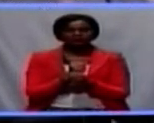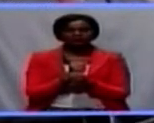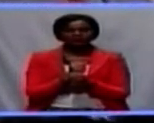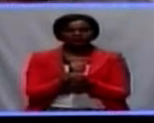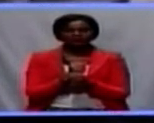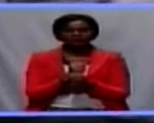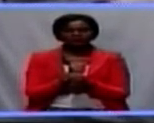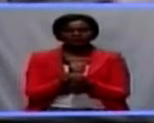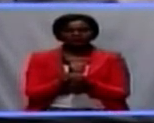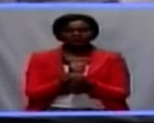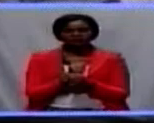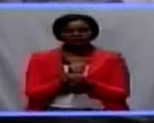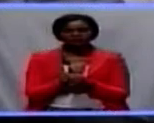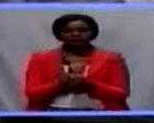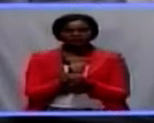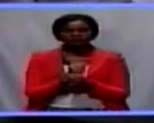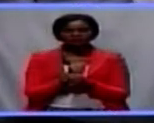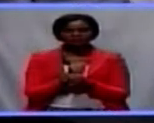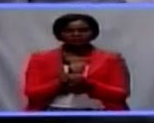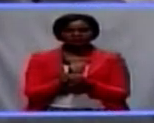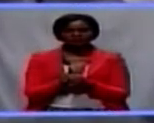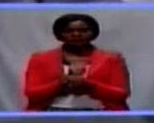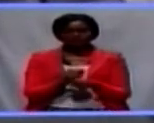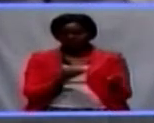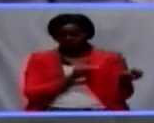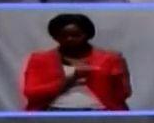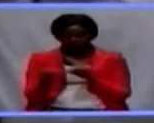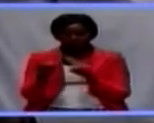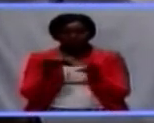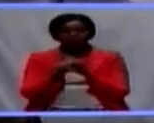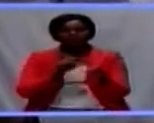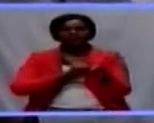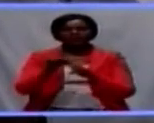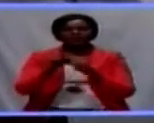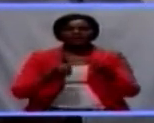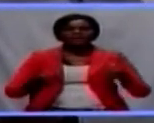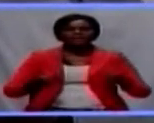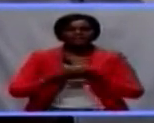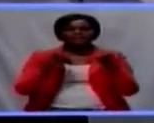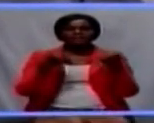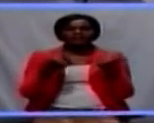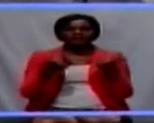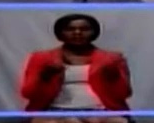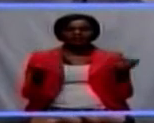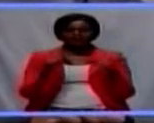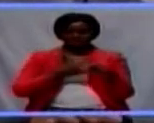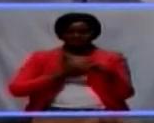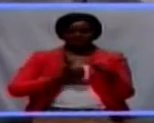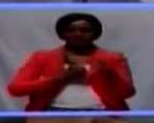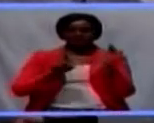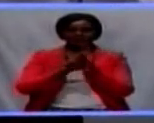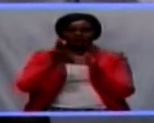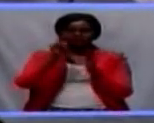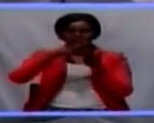was tuned into that profession almost by accident. When I was at university, I